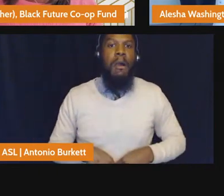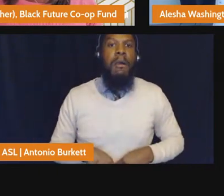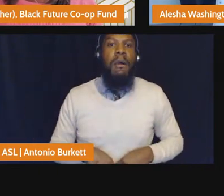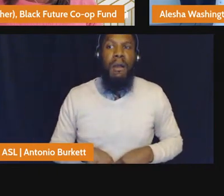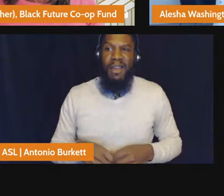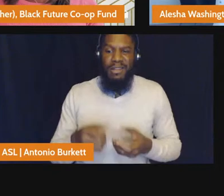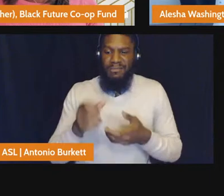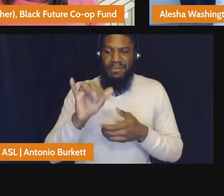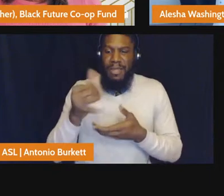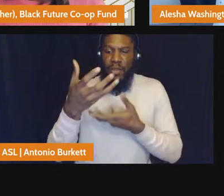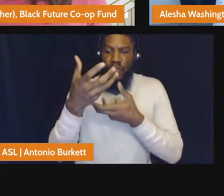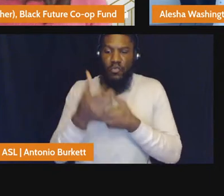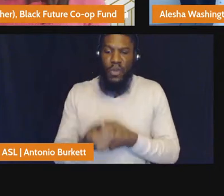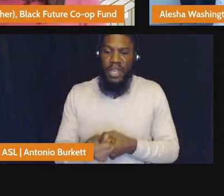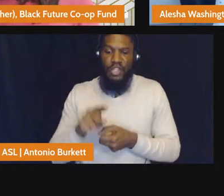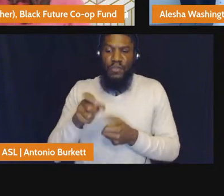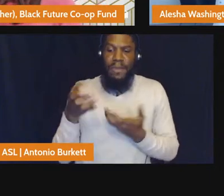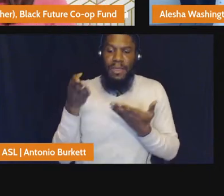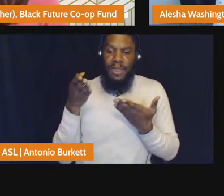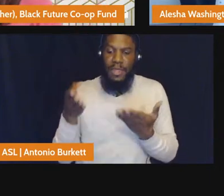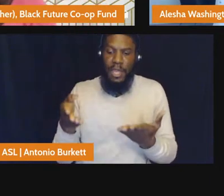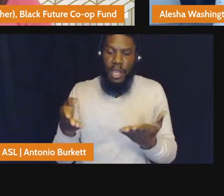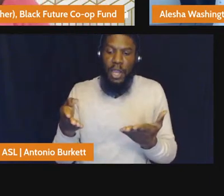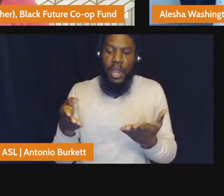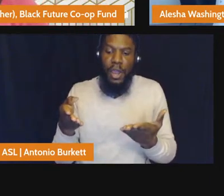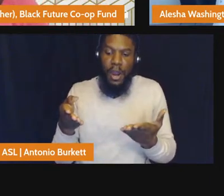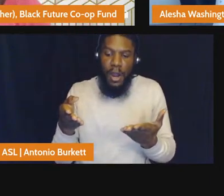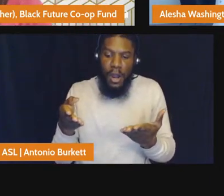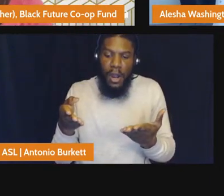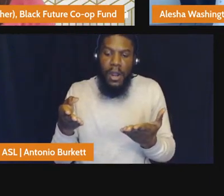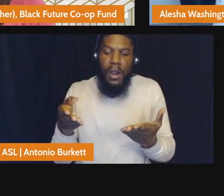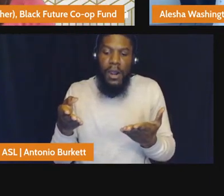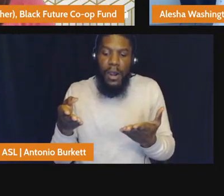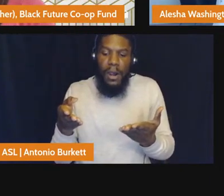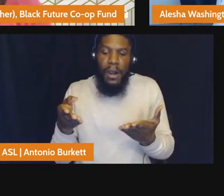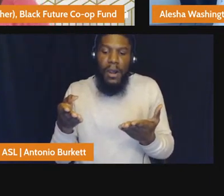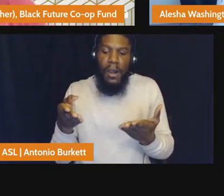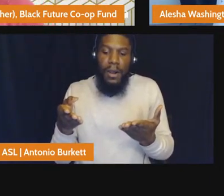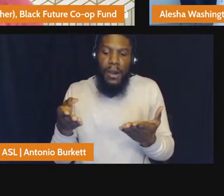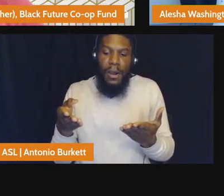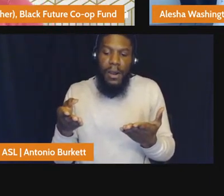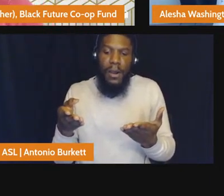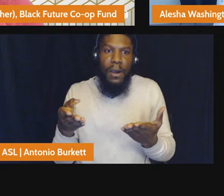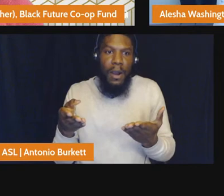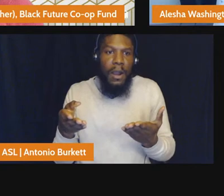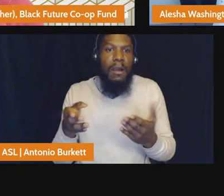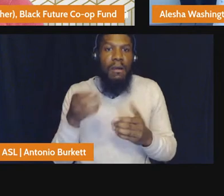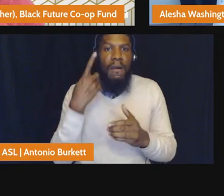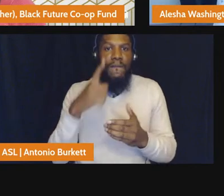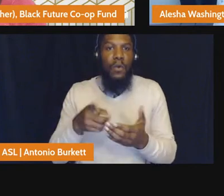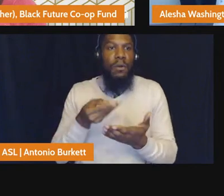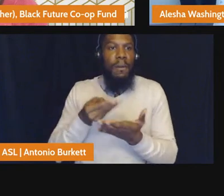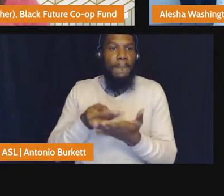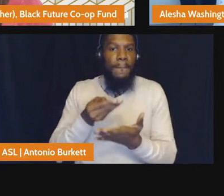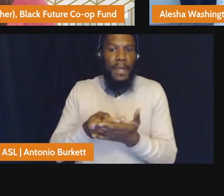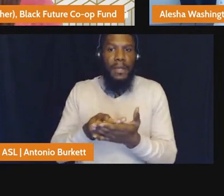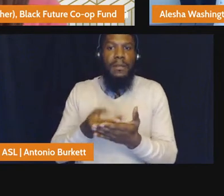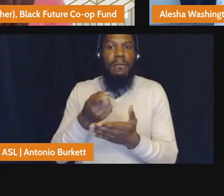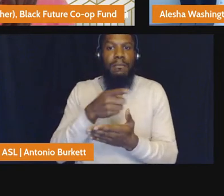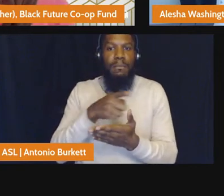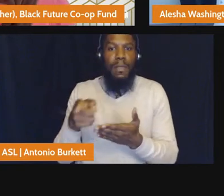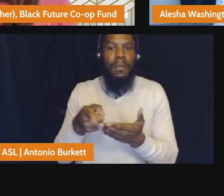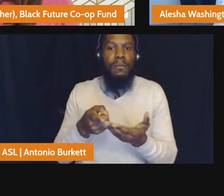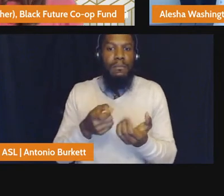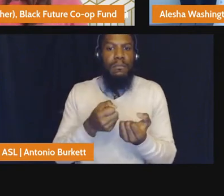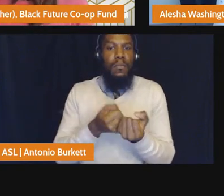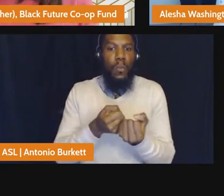trust that should have been there all along and wasn't of the funder towards those that they were funding, and then